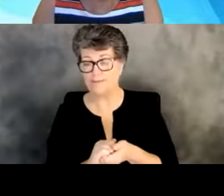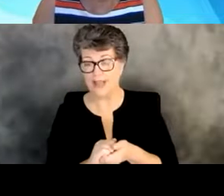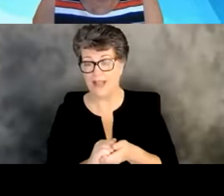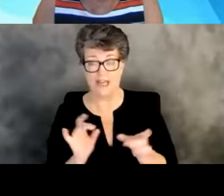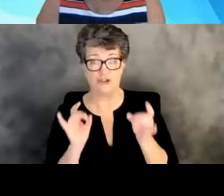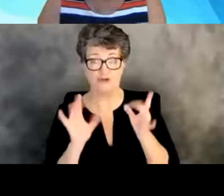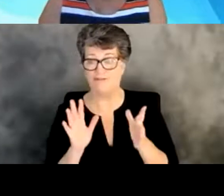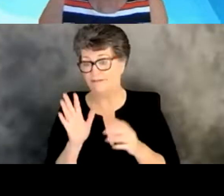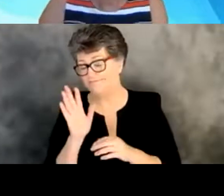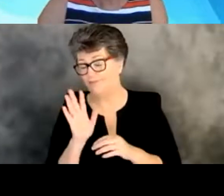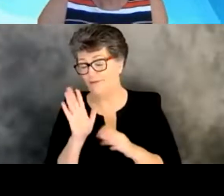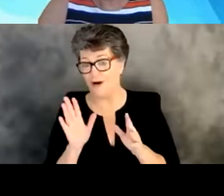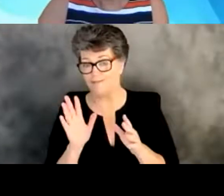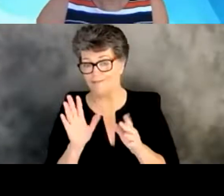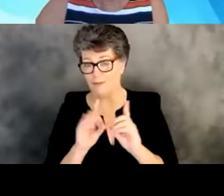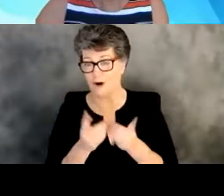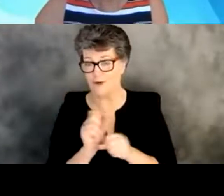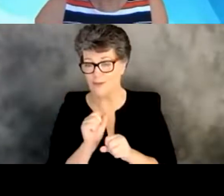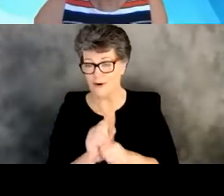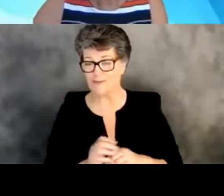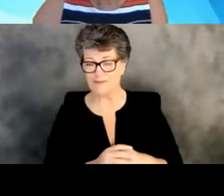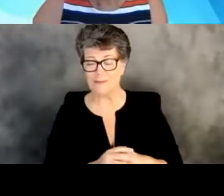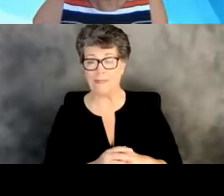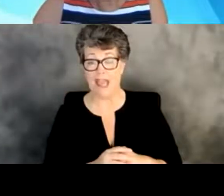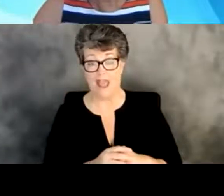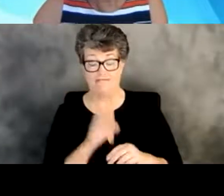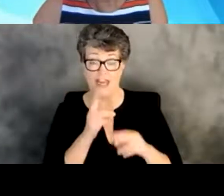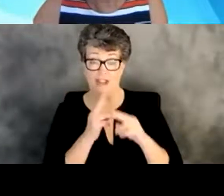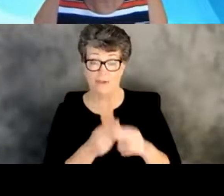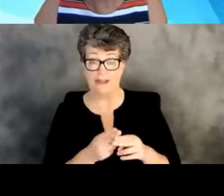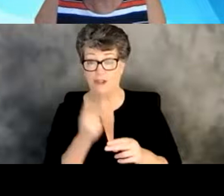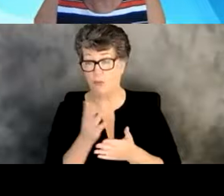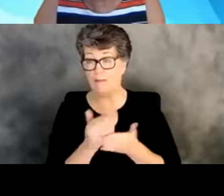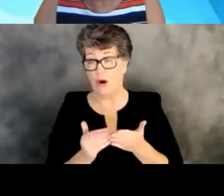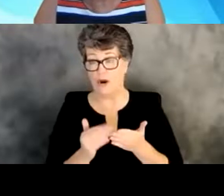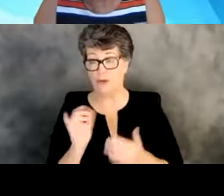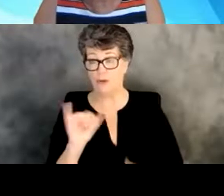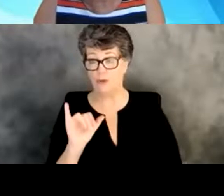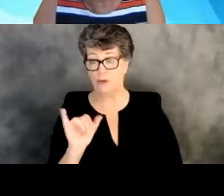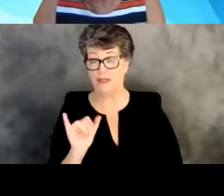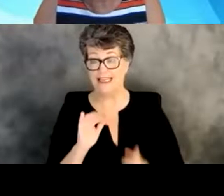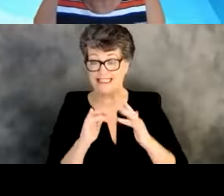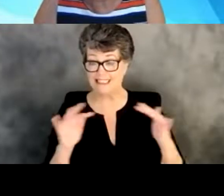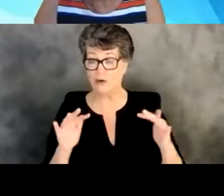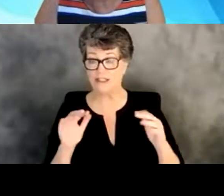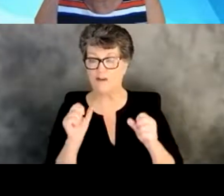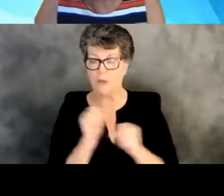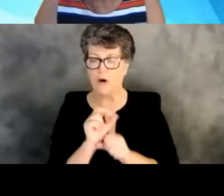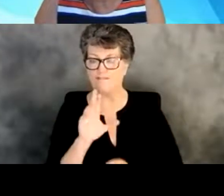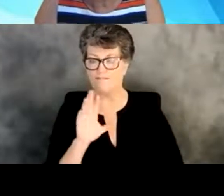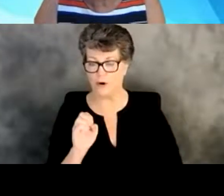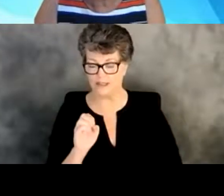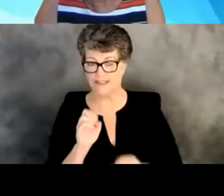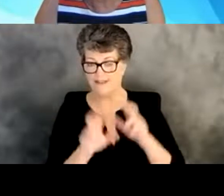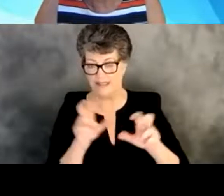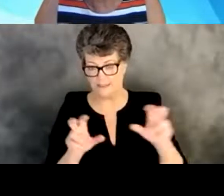our departments to work that way. And I should mention, one piece of that is a series of workforce investments in the direct care